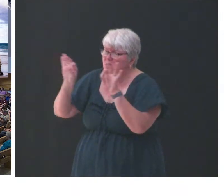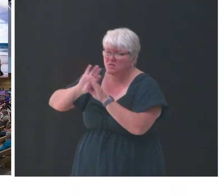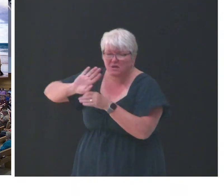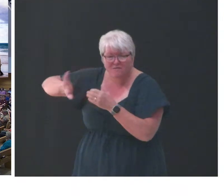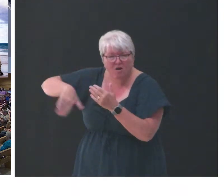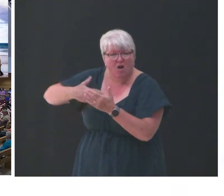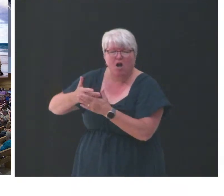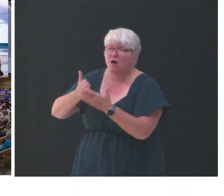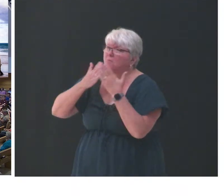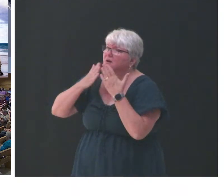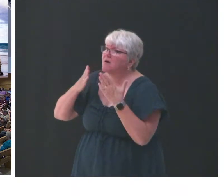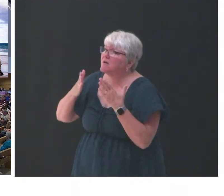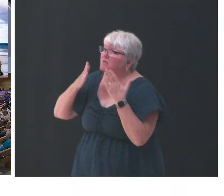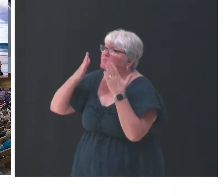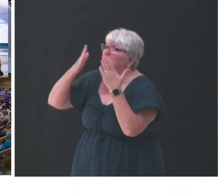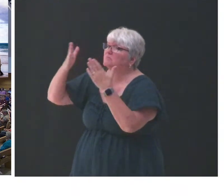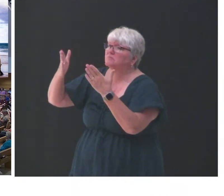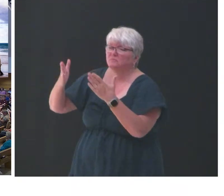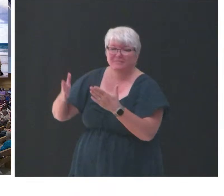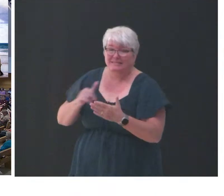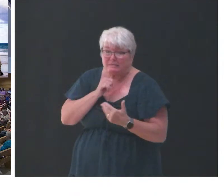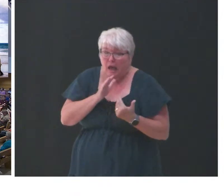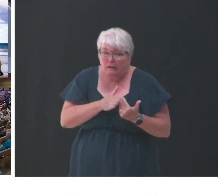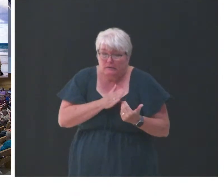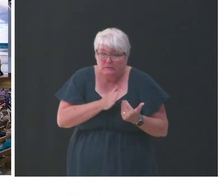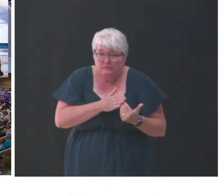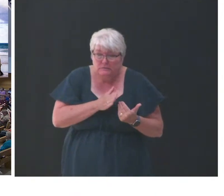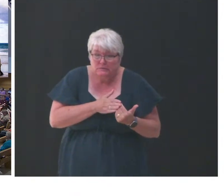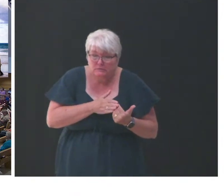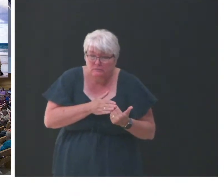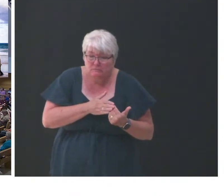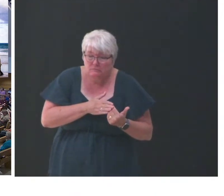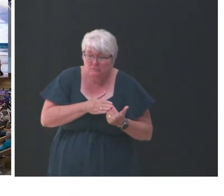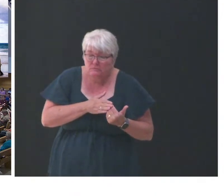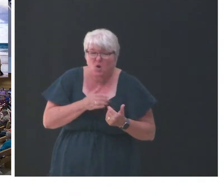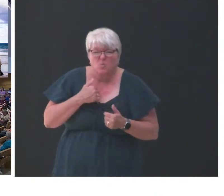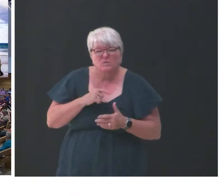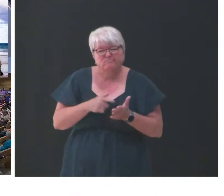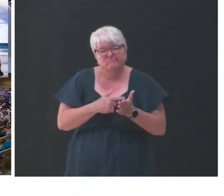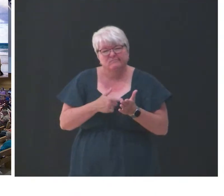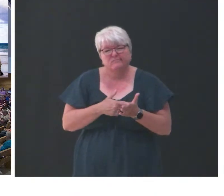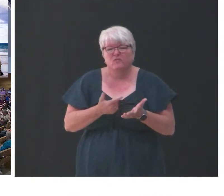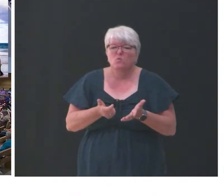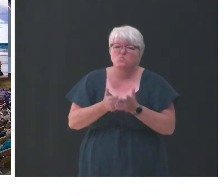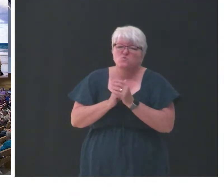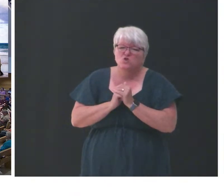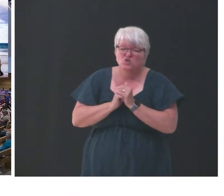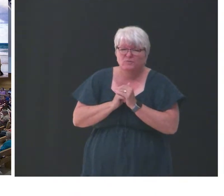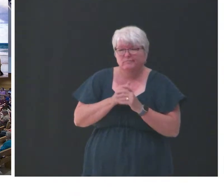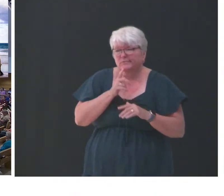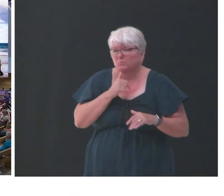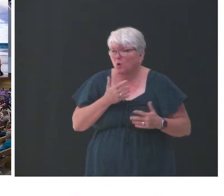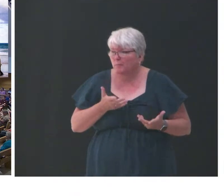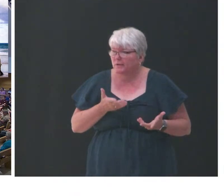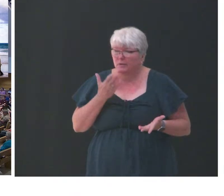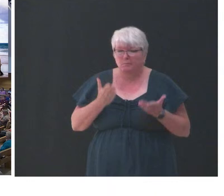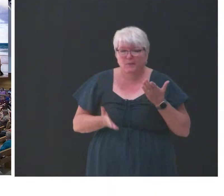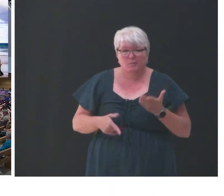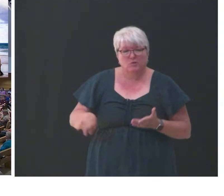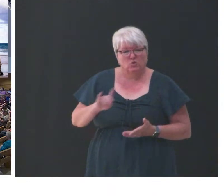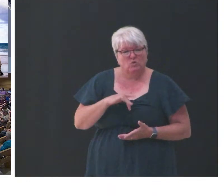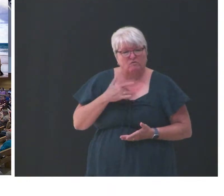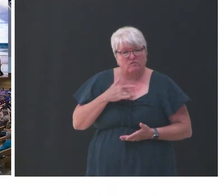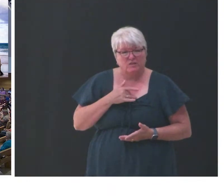my gratitude. This isn't easy. We sometimes have to worship through disappointment. Maybe you're there right